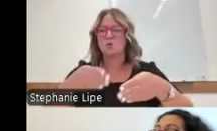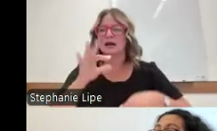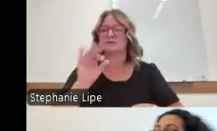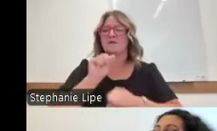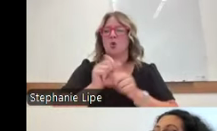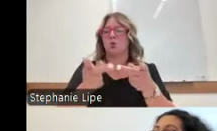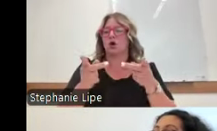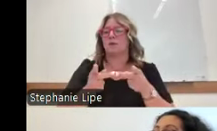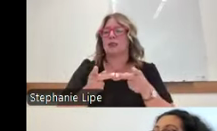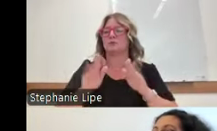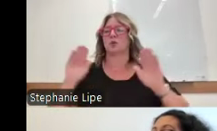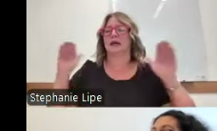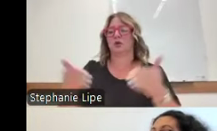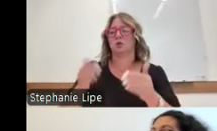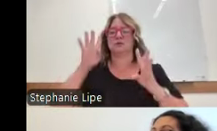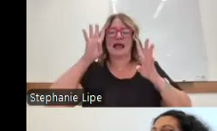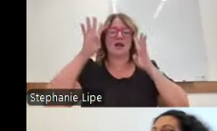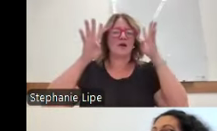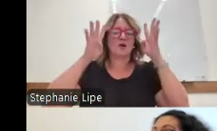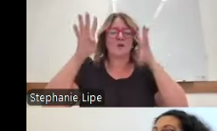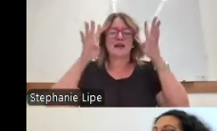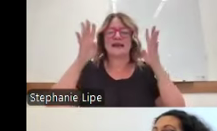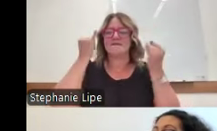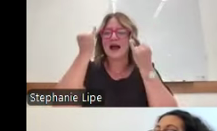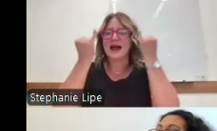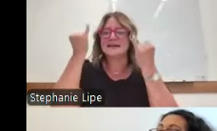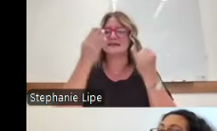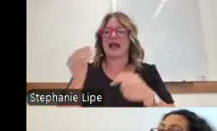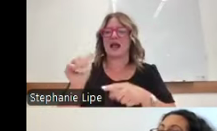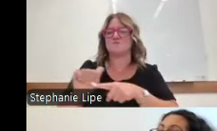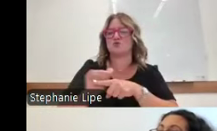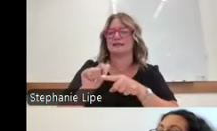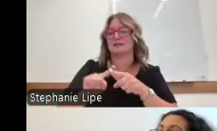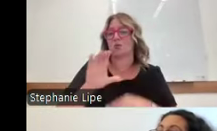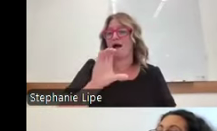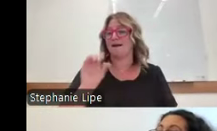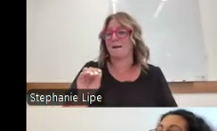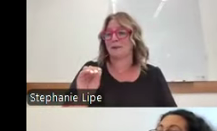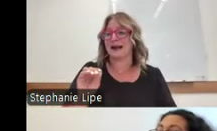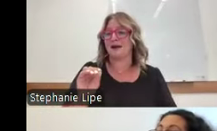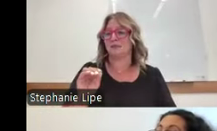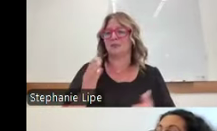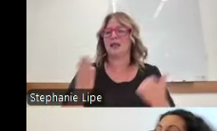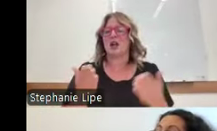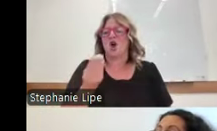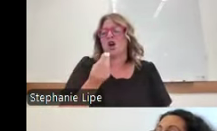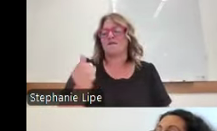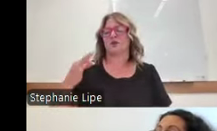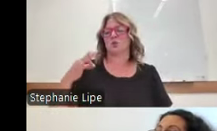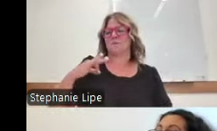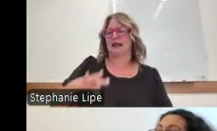broaden the focus of the workplace and introduces the innovative ideas and practices to the